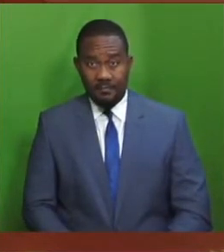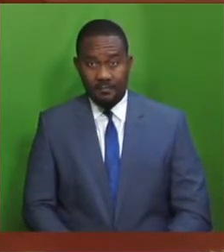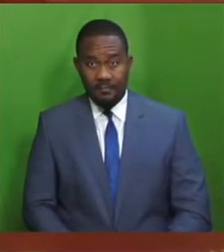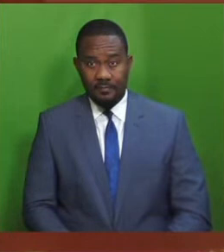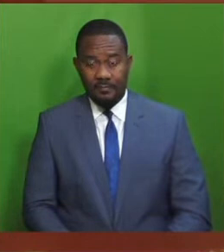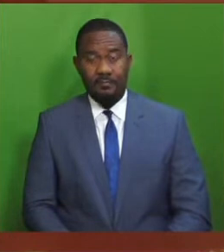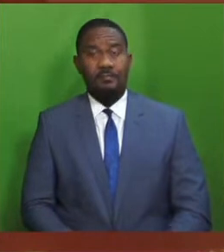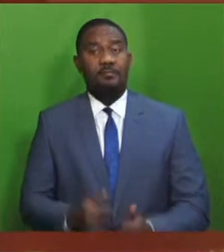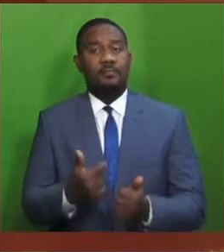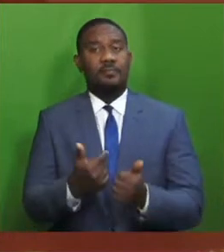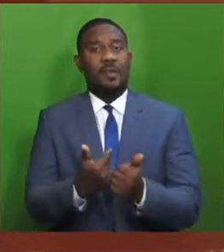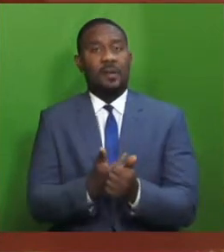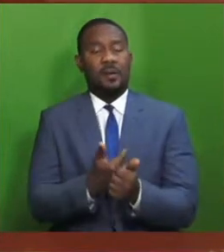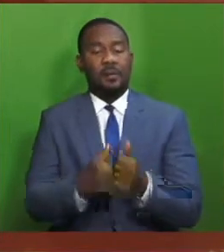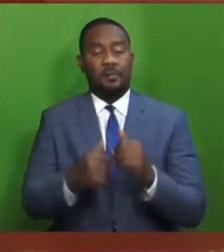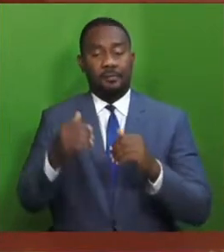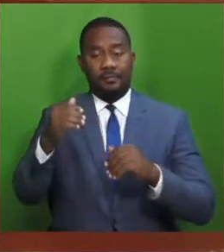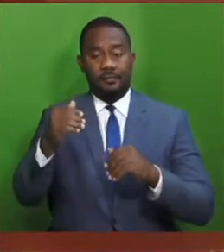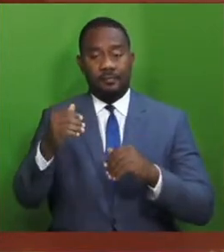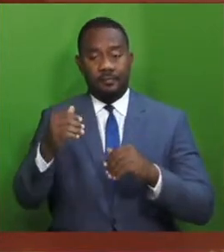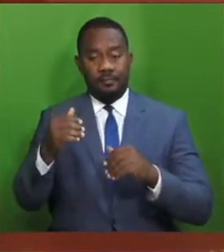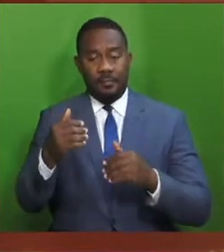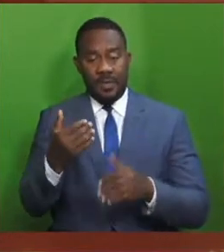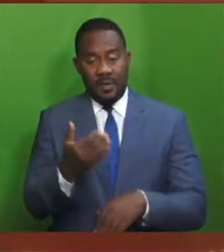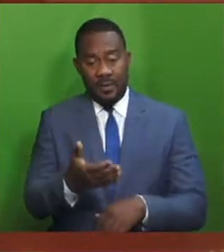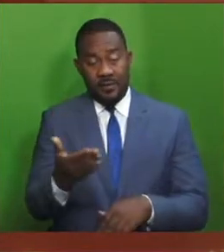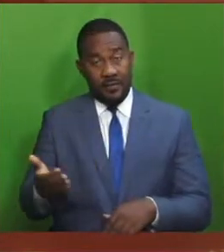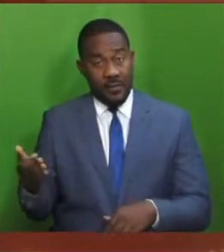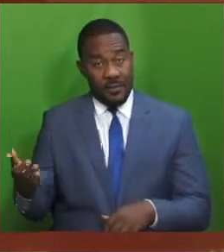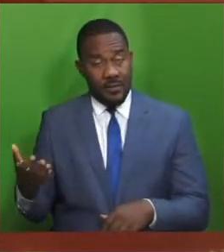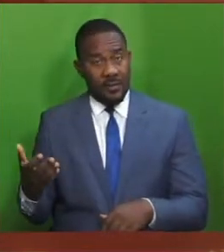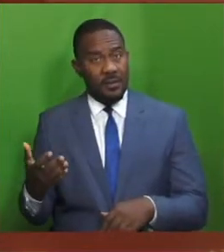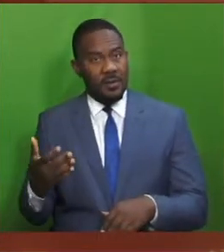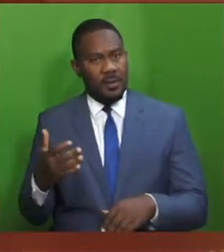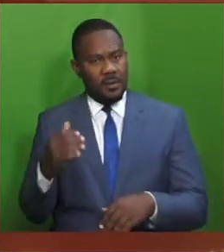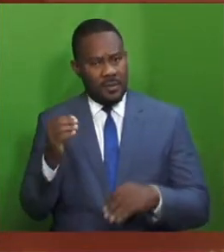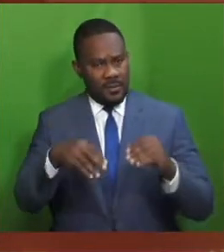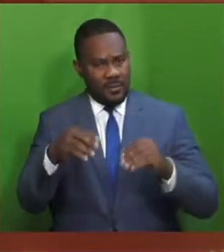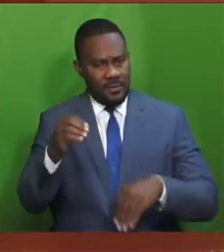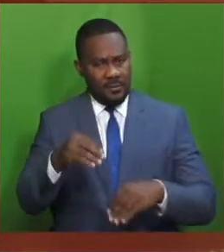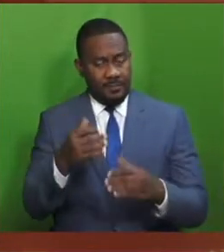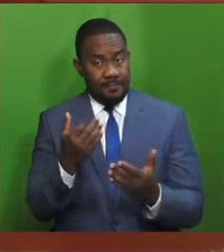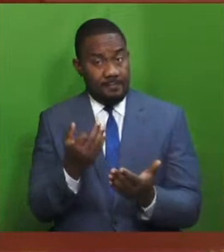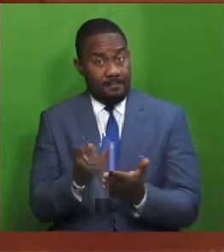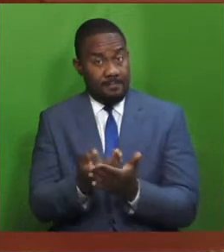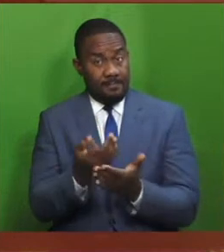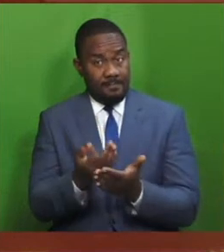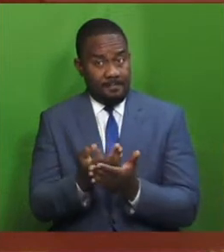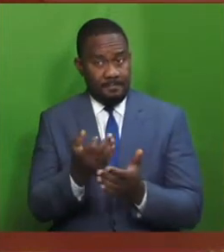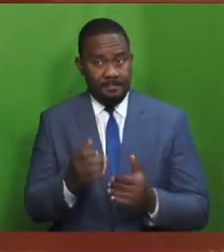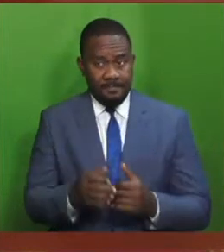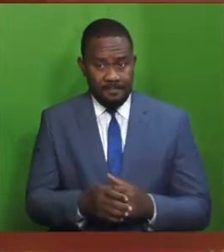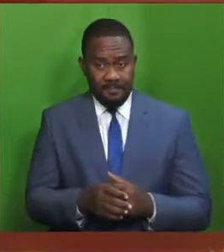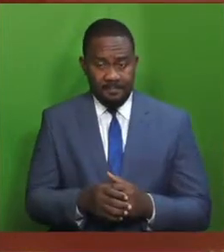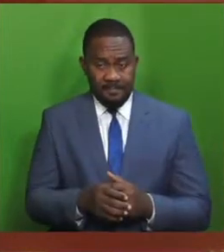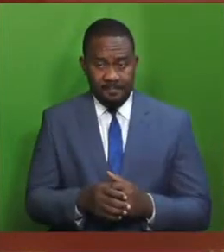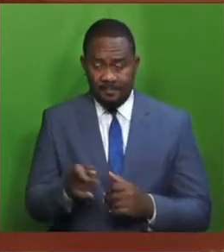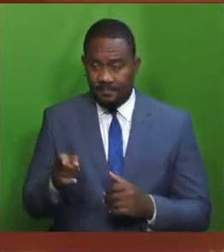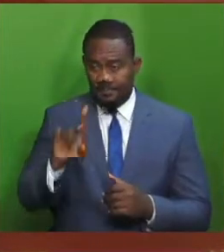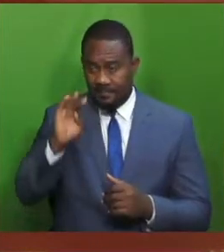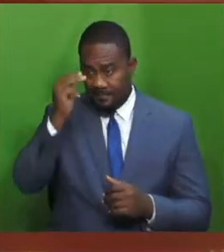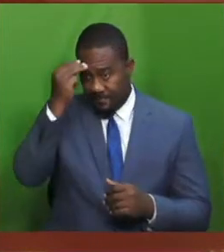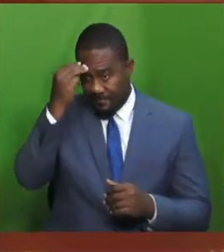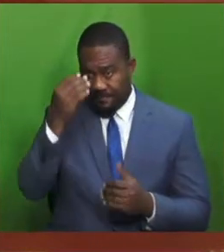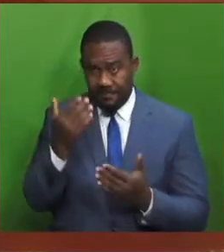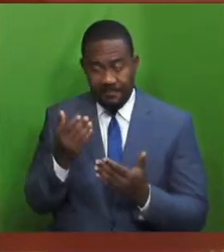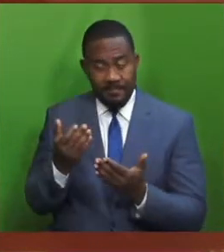Investment Fund. If you go through the budget, Mr. Speaker, the hope of the Honorable Minister for Finance, Ken Ofori-Atta,